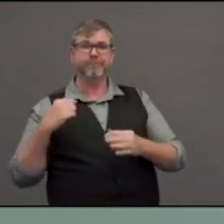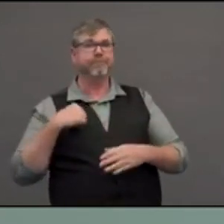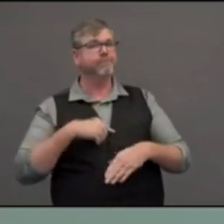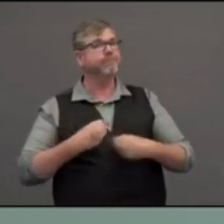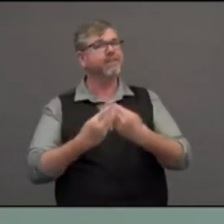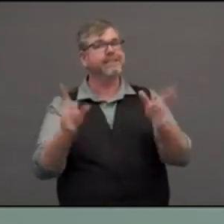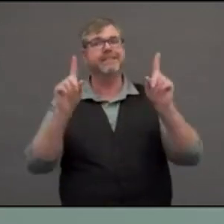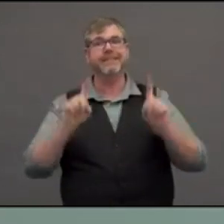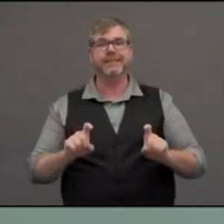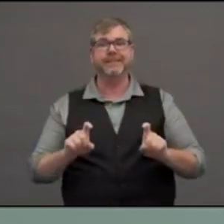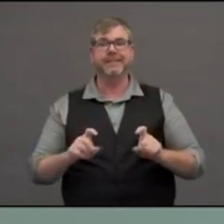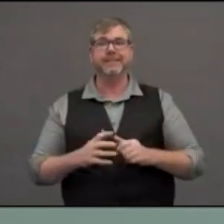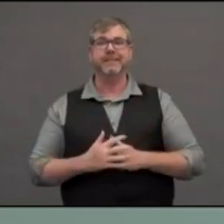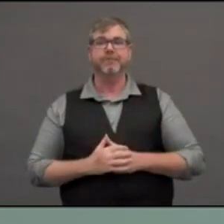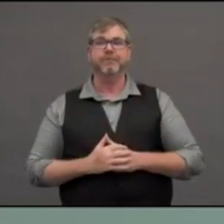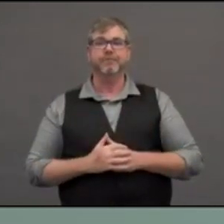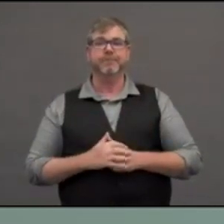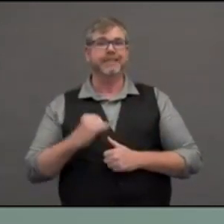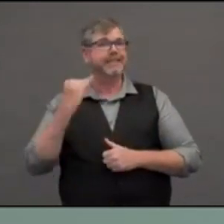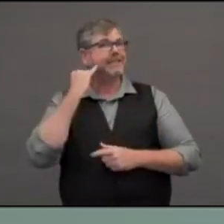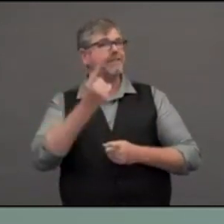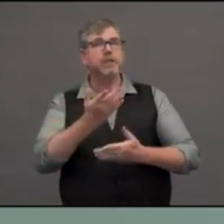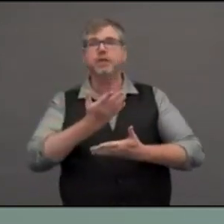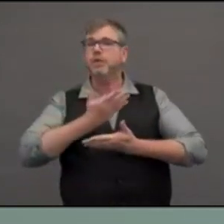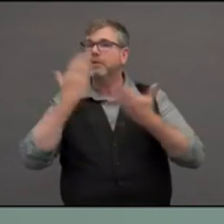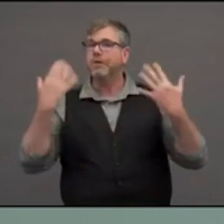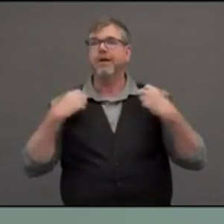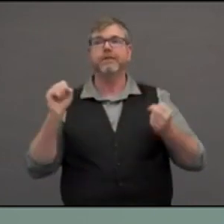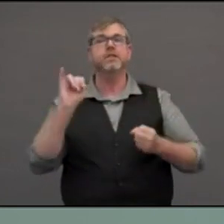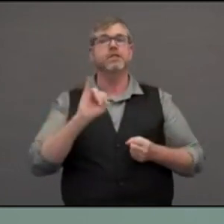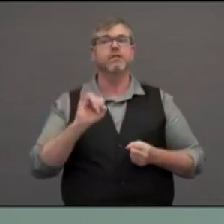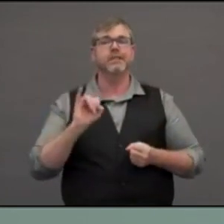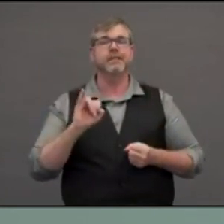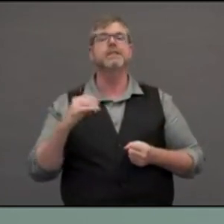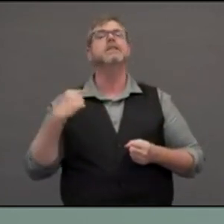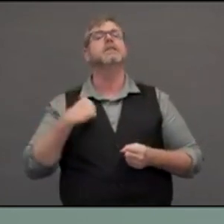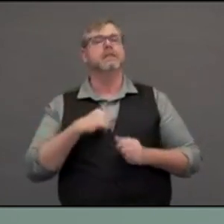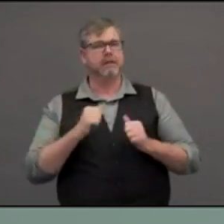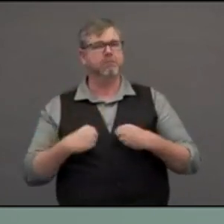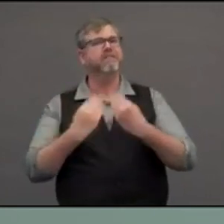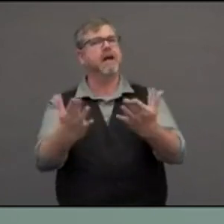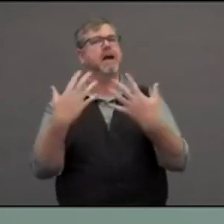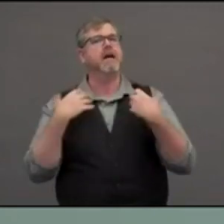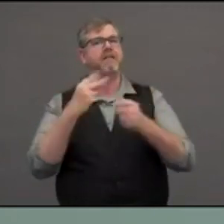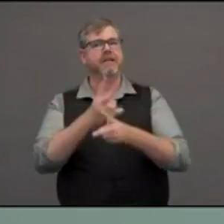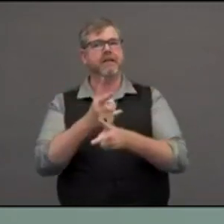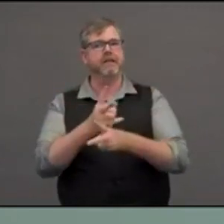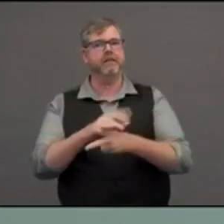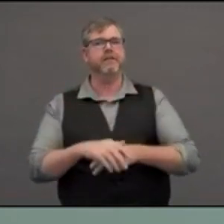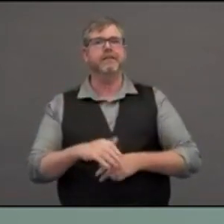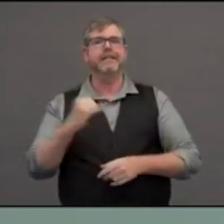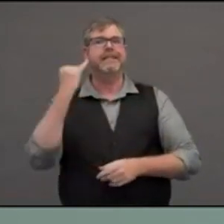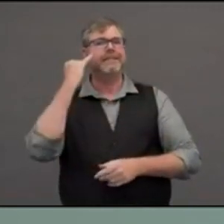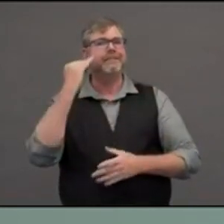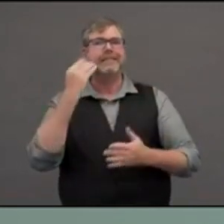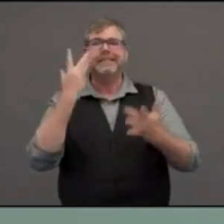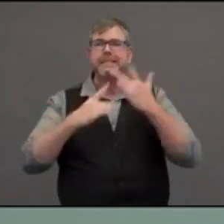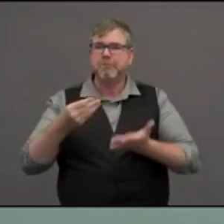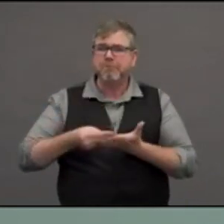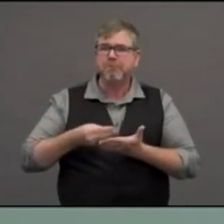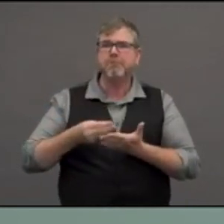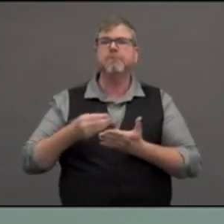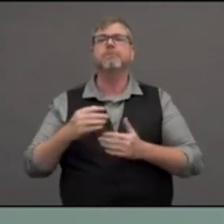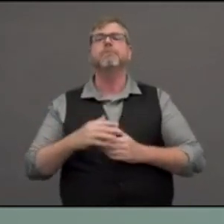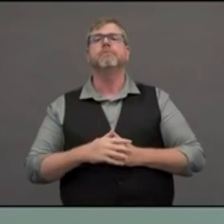connect you with health care. And if you need support, whether that's financial, with rent, or with food, we can connect